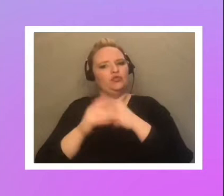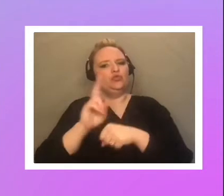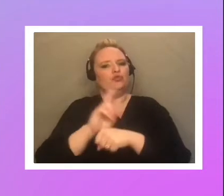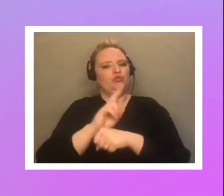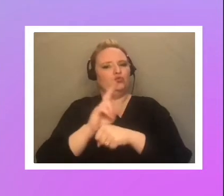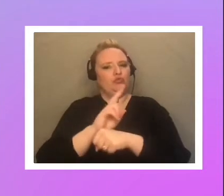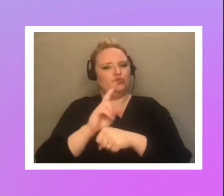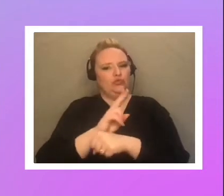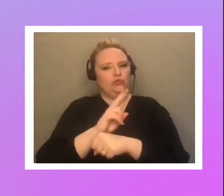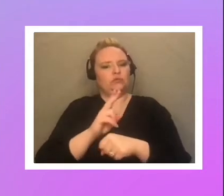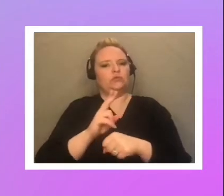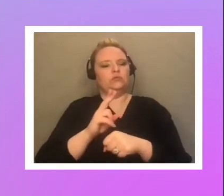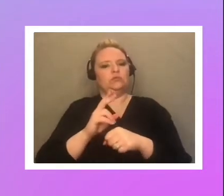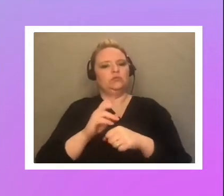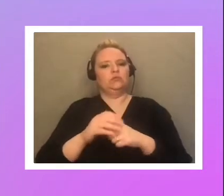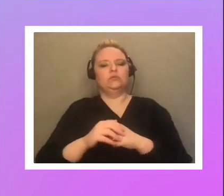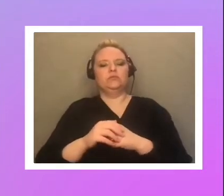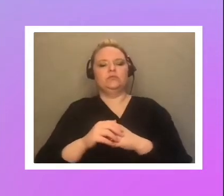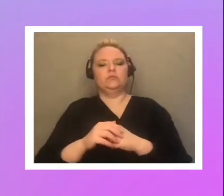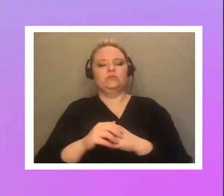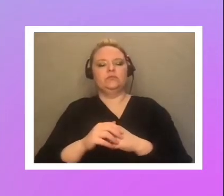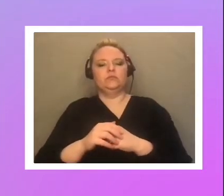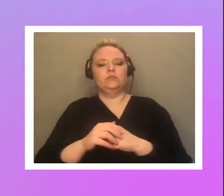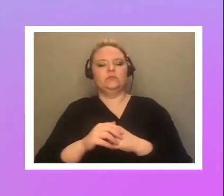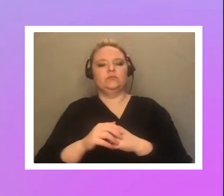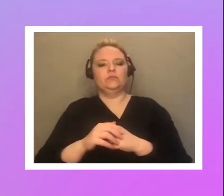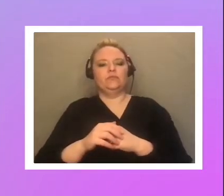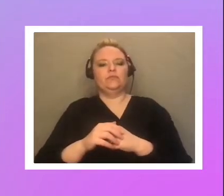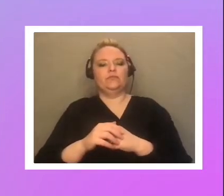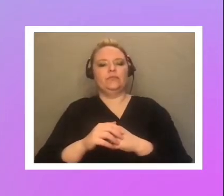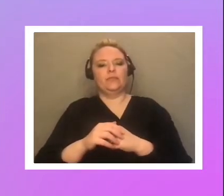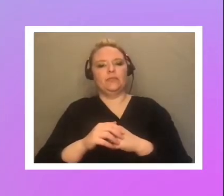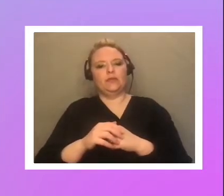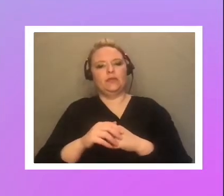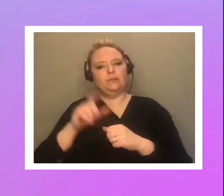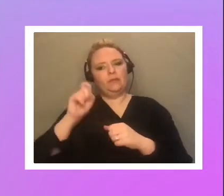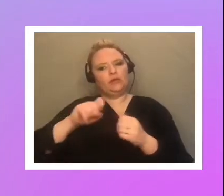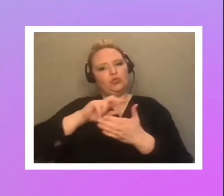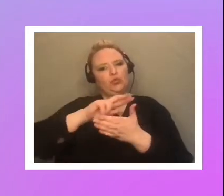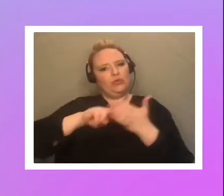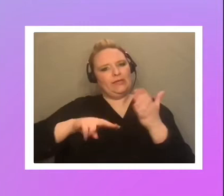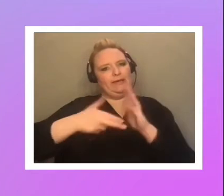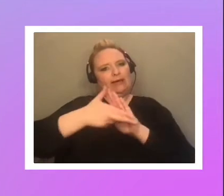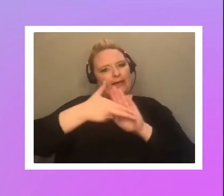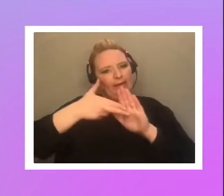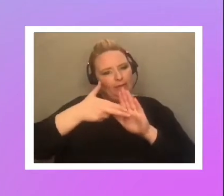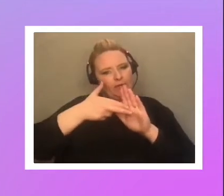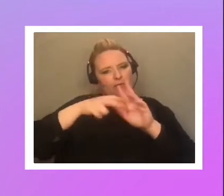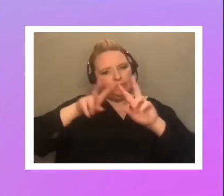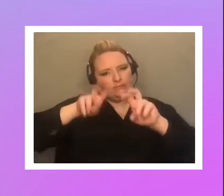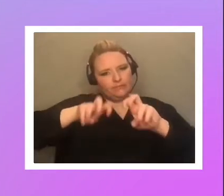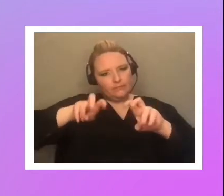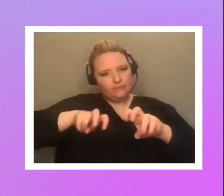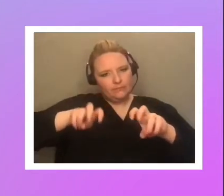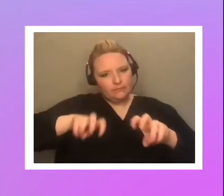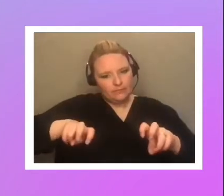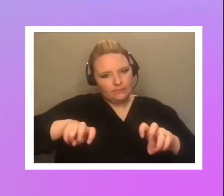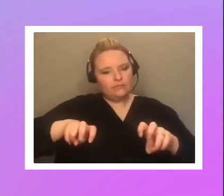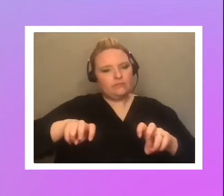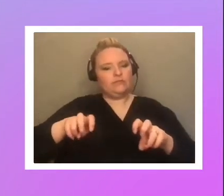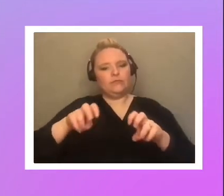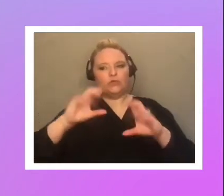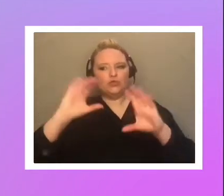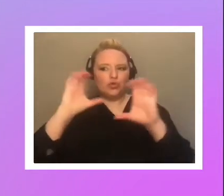to produce your project. Make sure you read the label for everything and shop for the